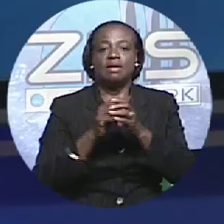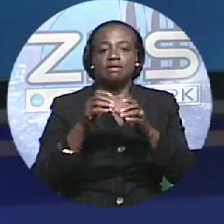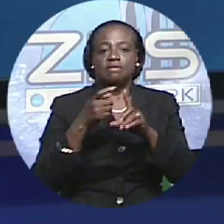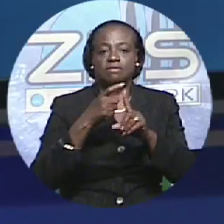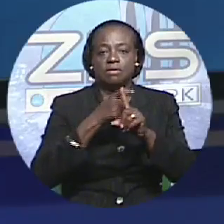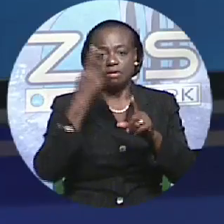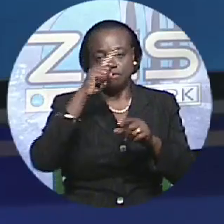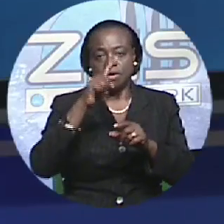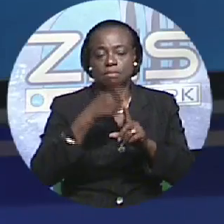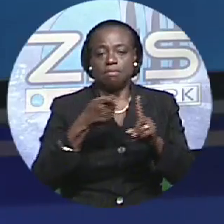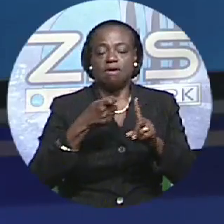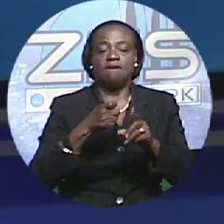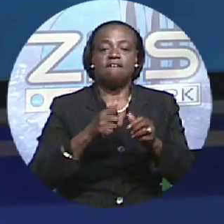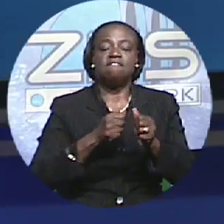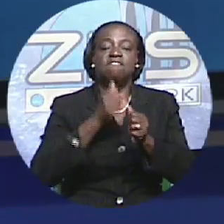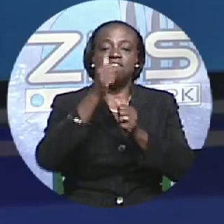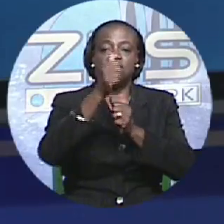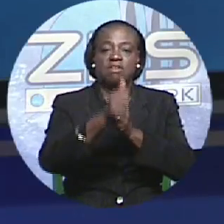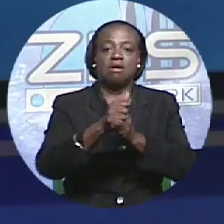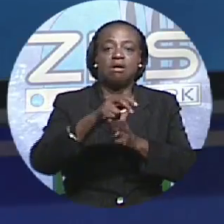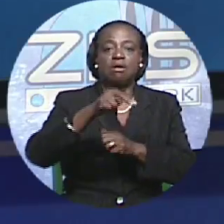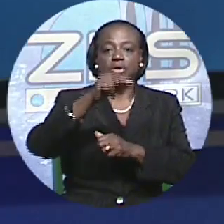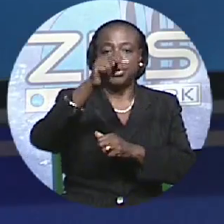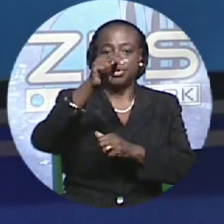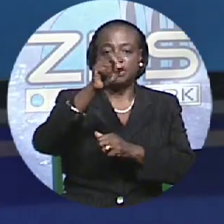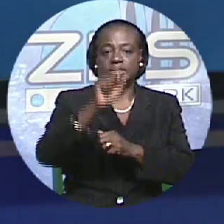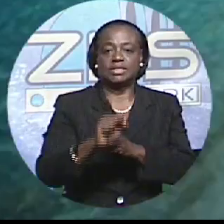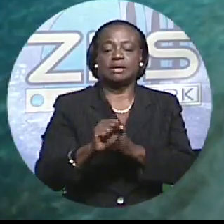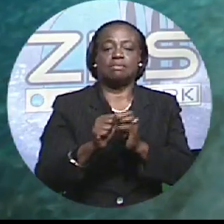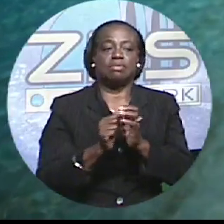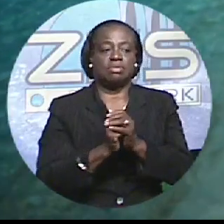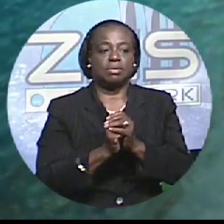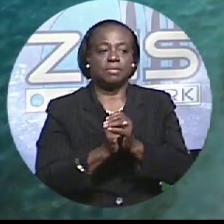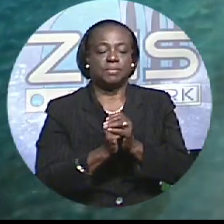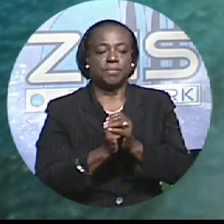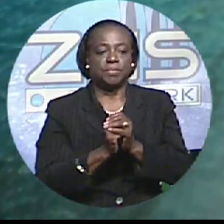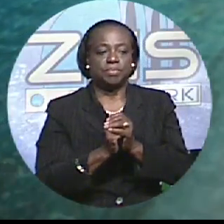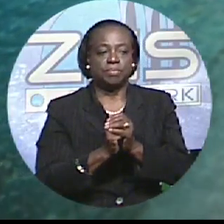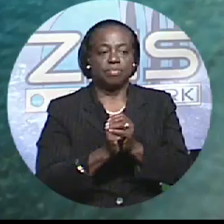want to go. Here's tonight BTC Island Connection.